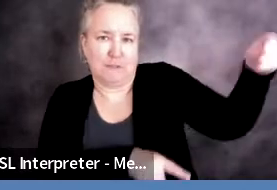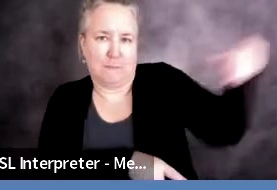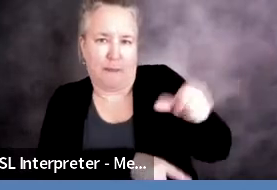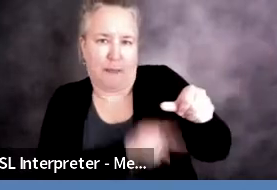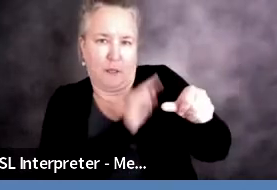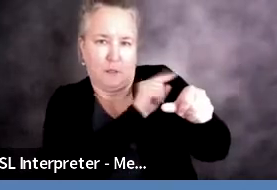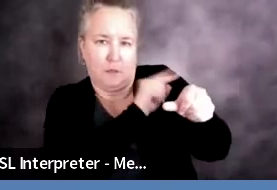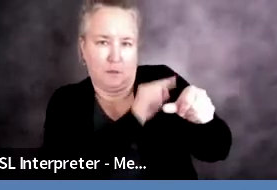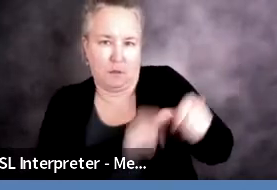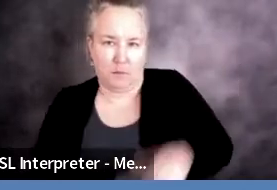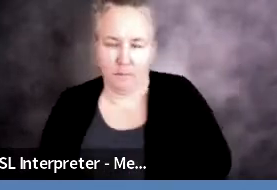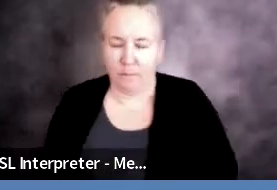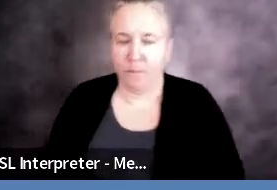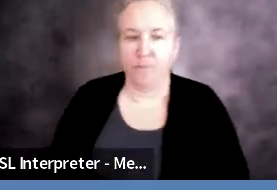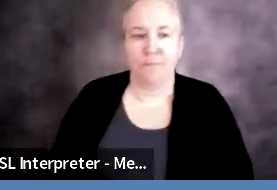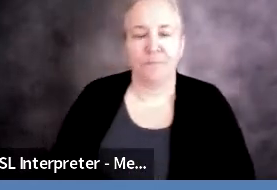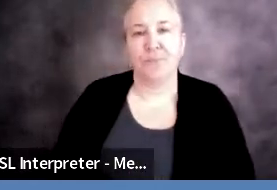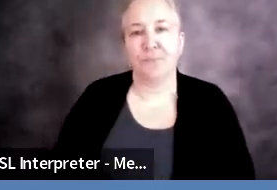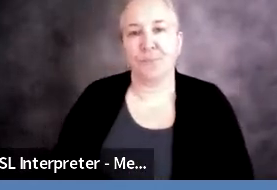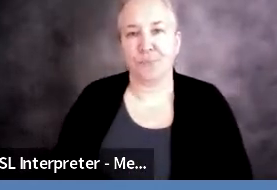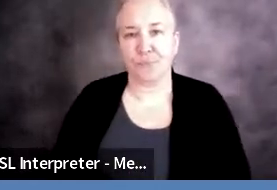I think that is